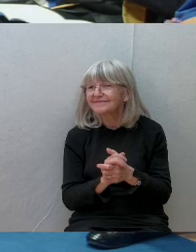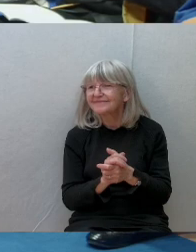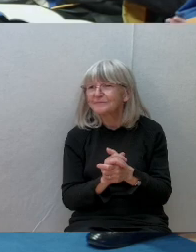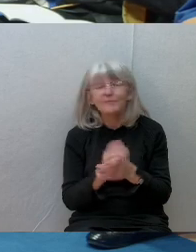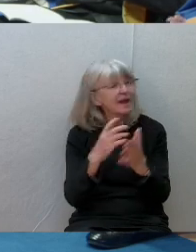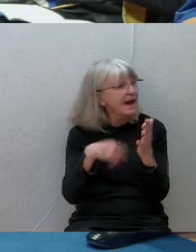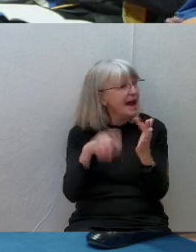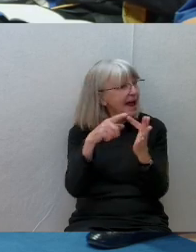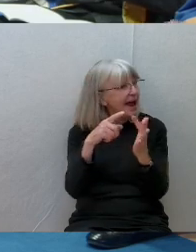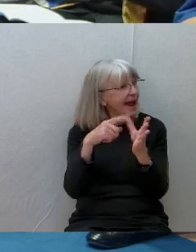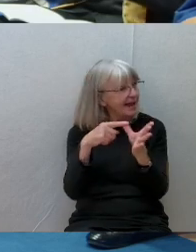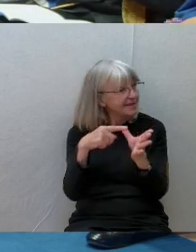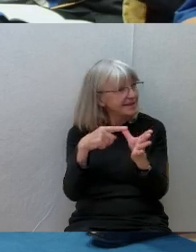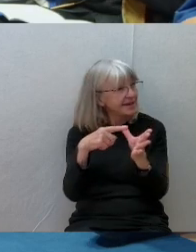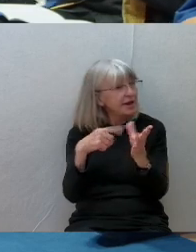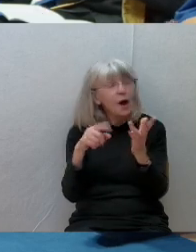Aideen O'Kane.